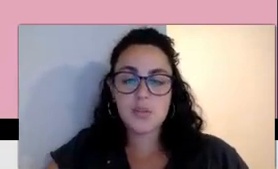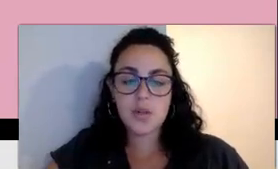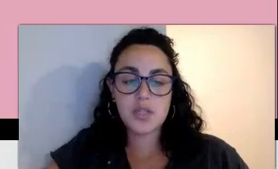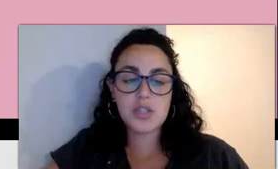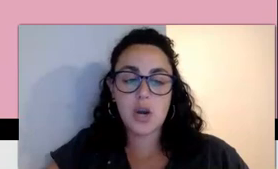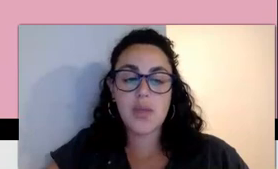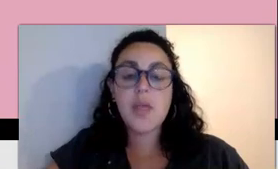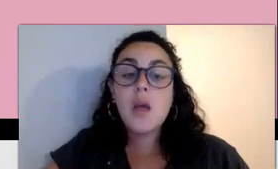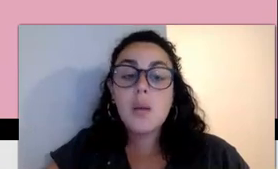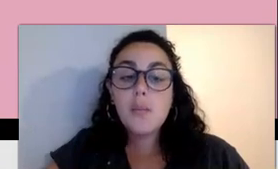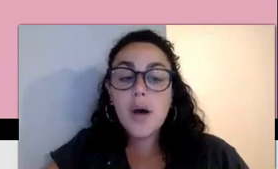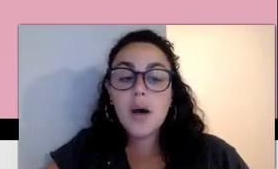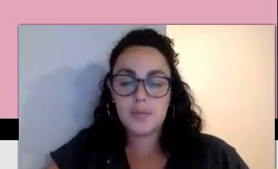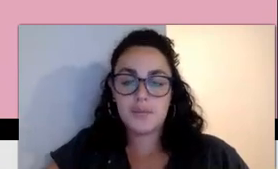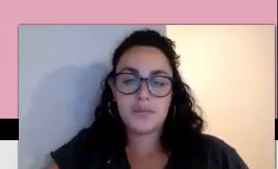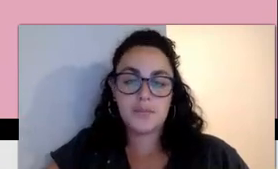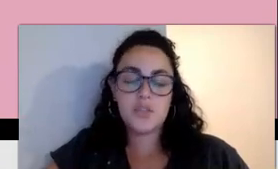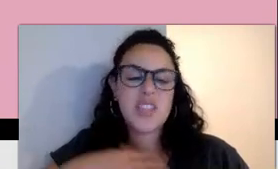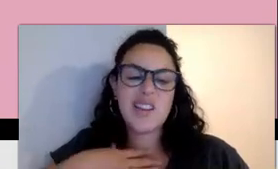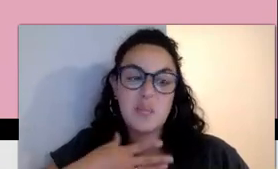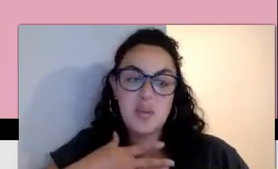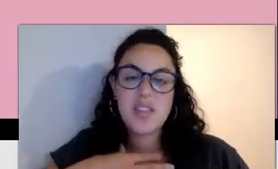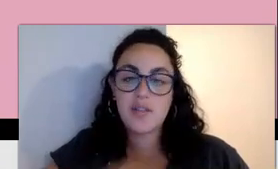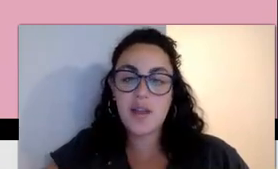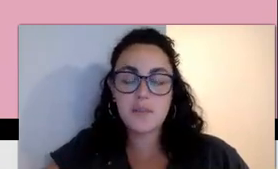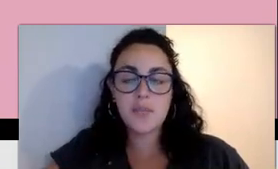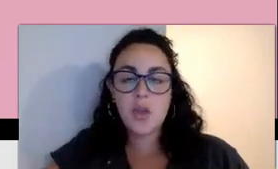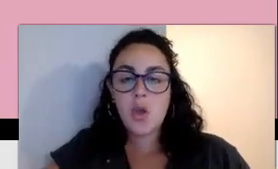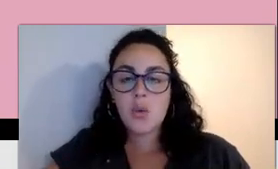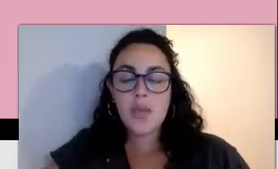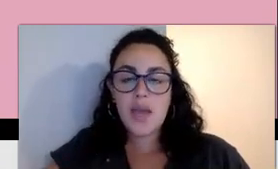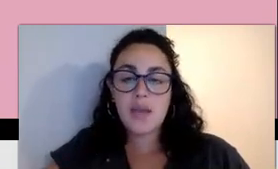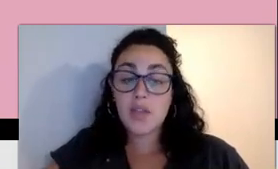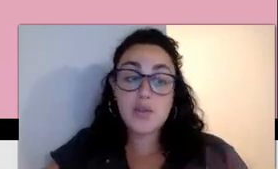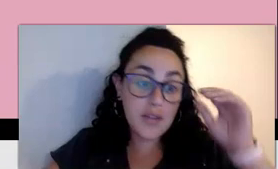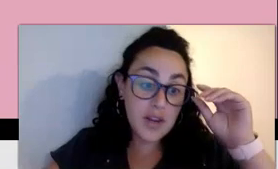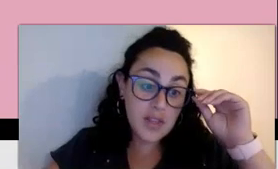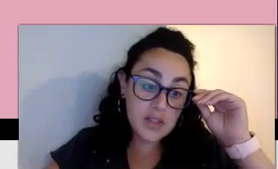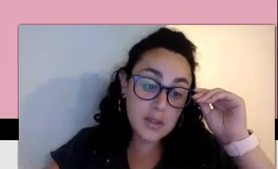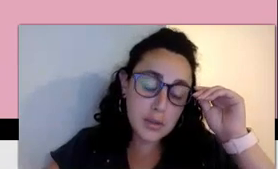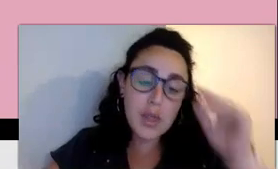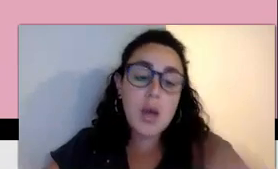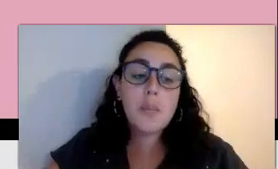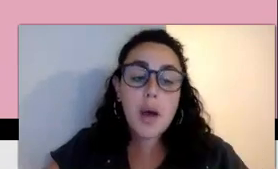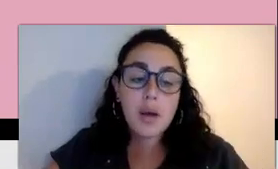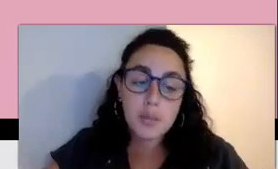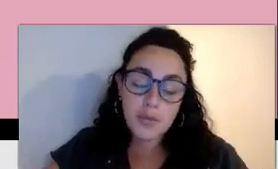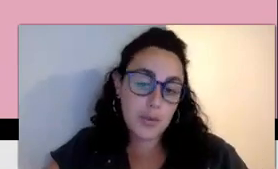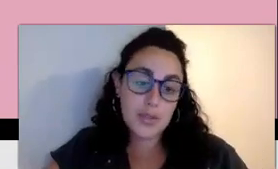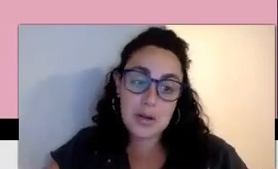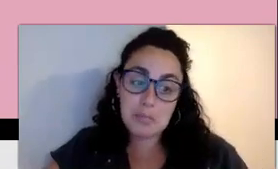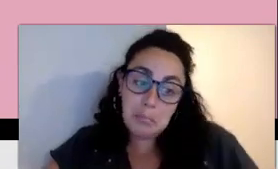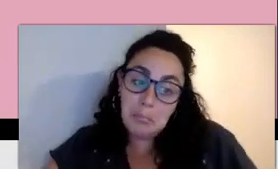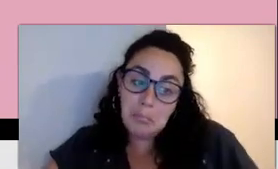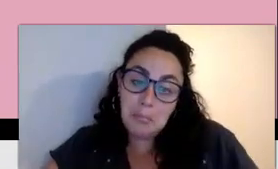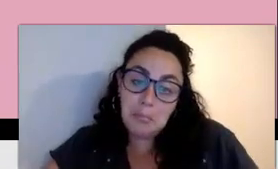So here are some words that start with P. Just kind of like breathing, right? We have, can you think of anything that starts with P before